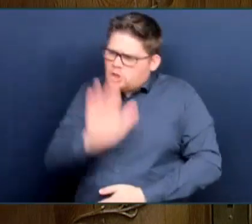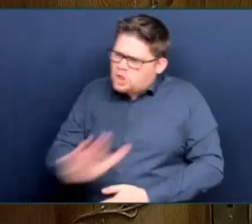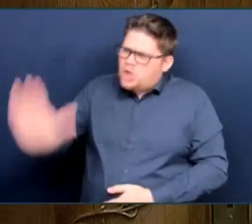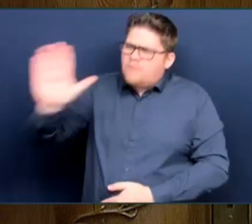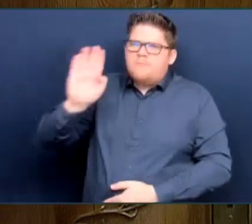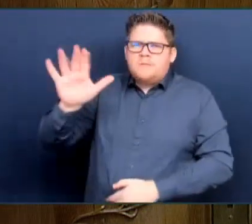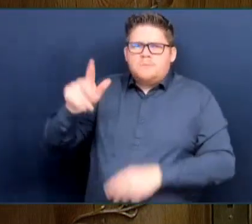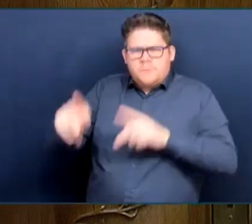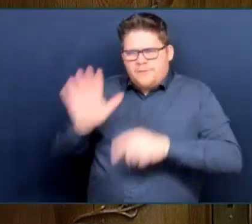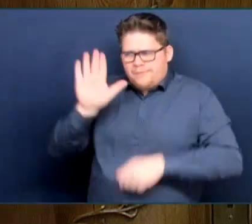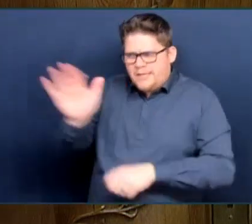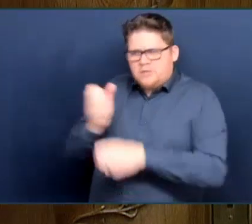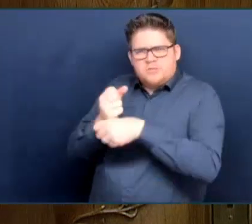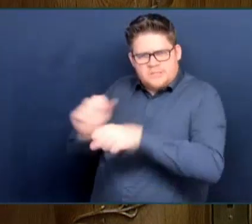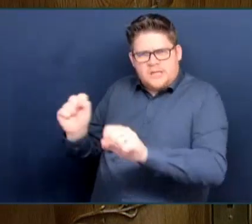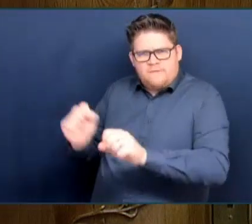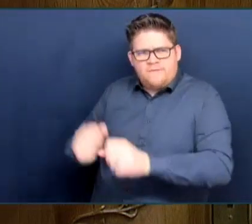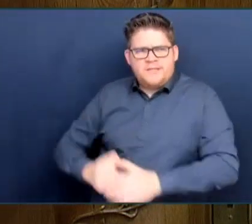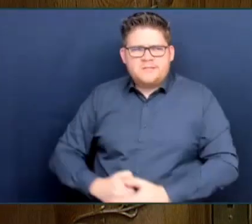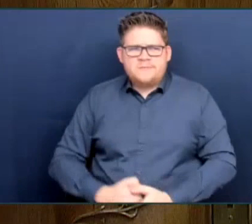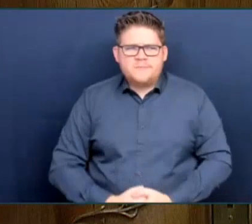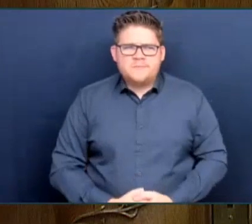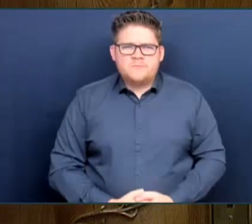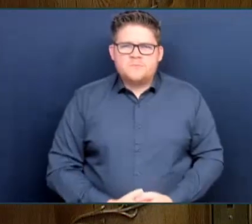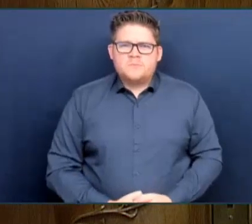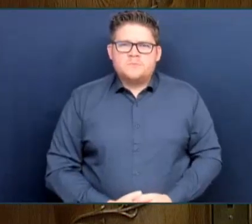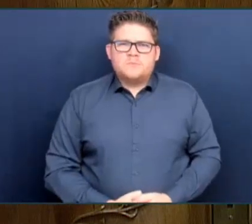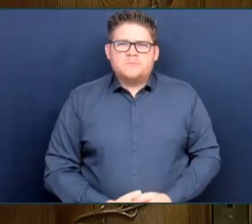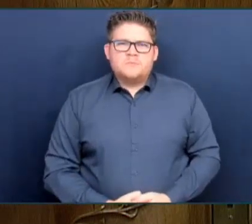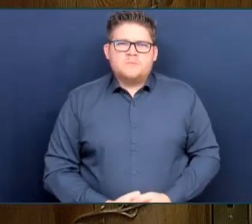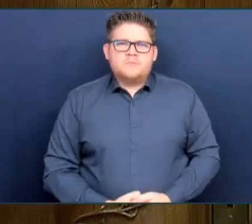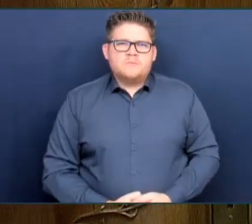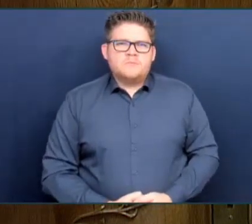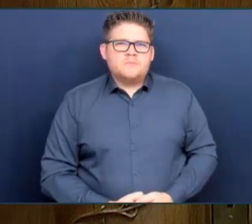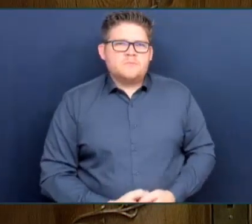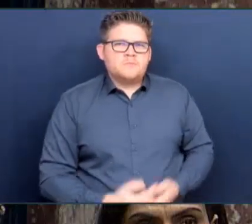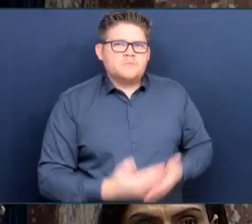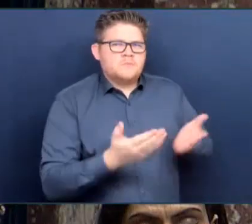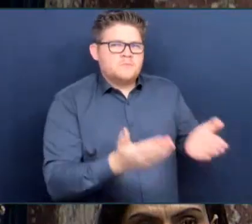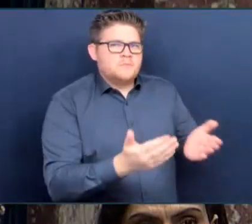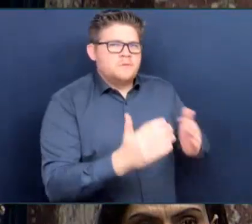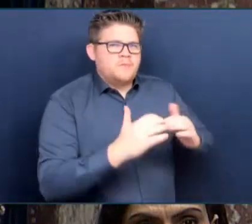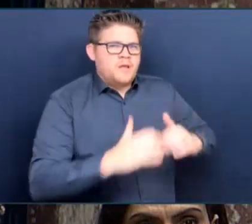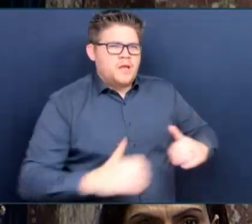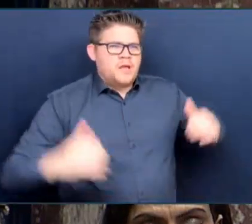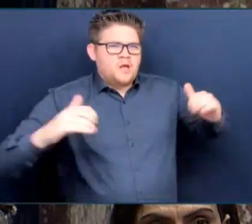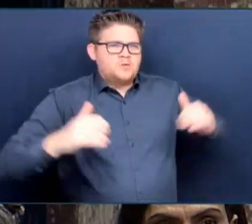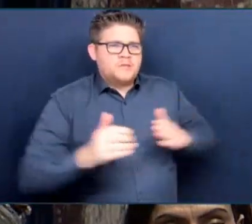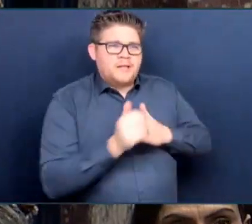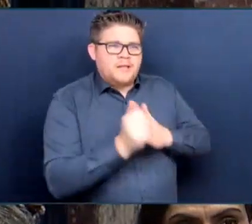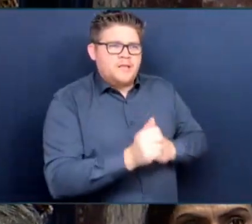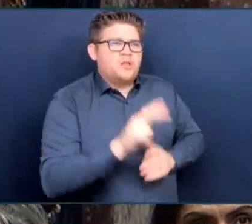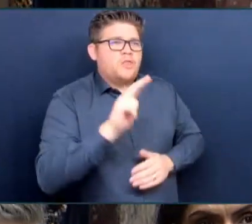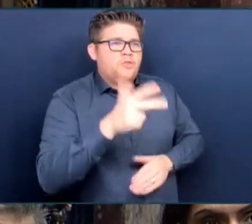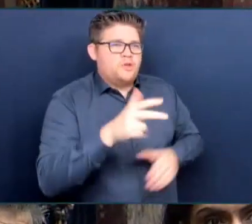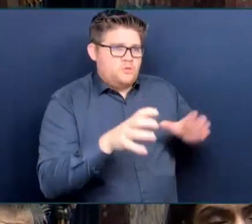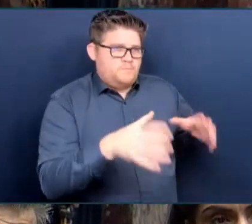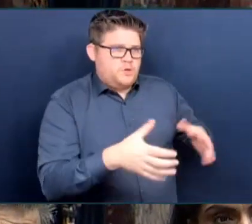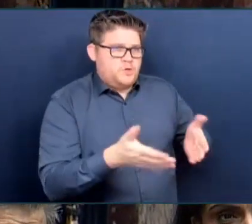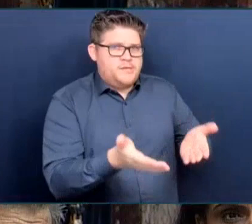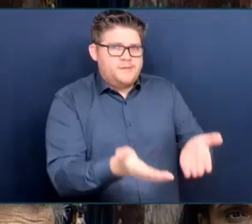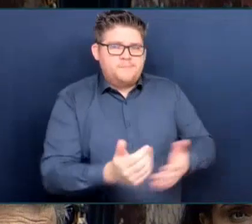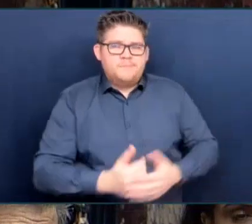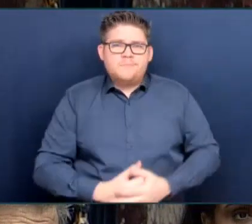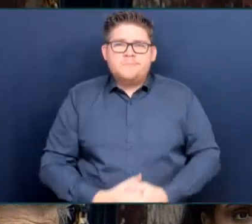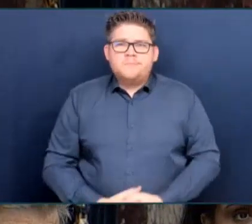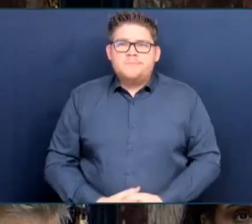House Leader, third party. Mr. Speaker, we've heard the Minister of Public Safety say that he takes the rights of victims seriously. How about the rights